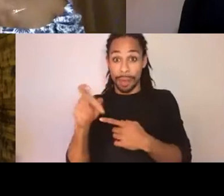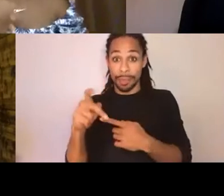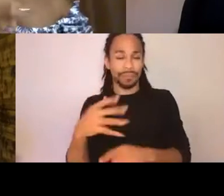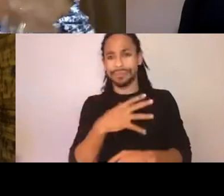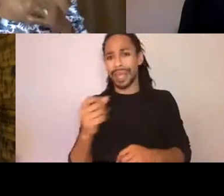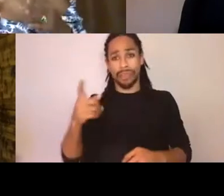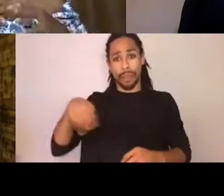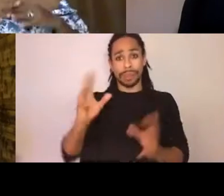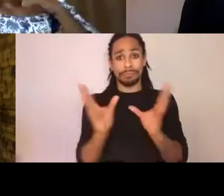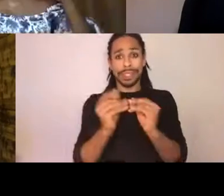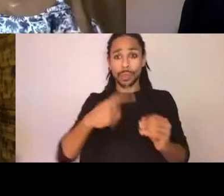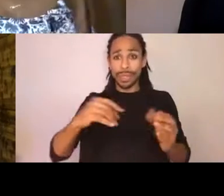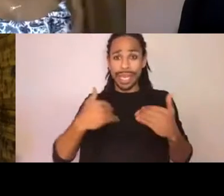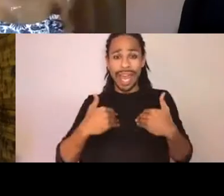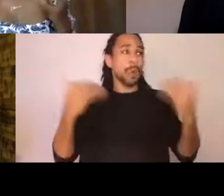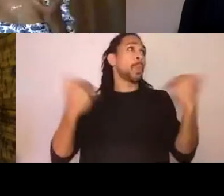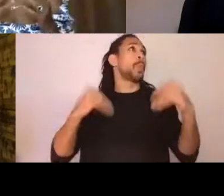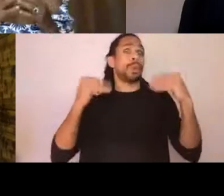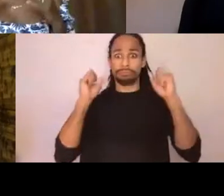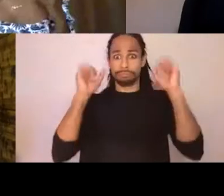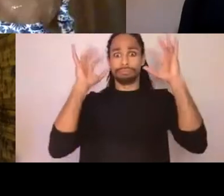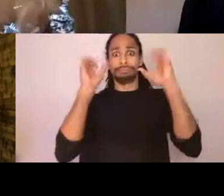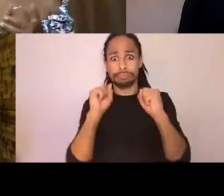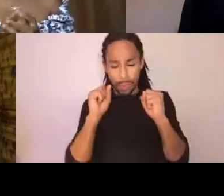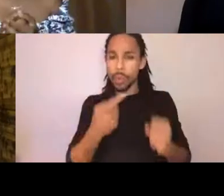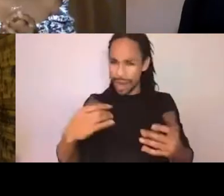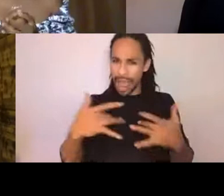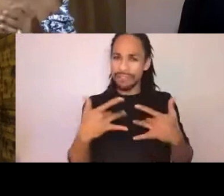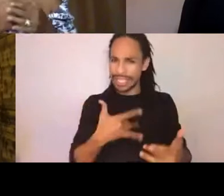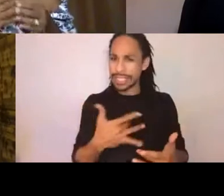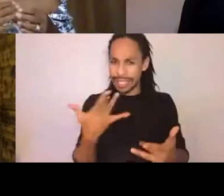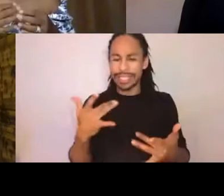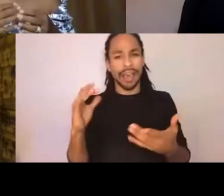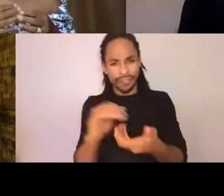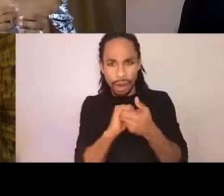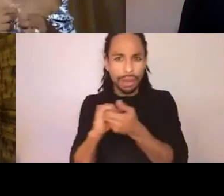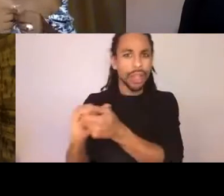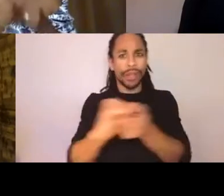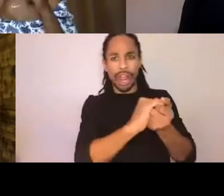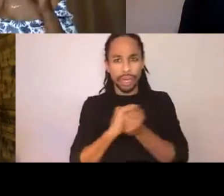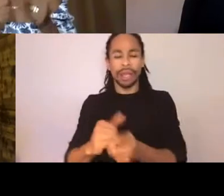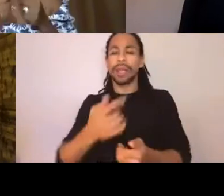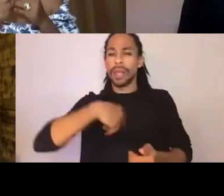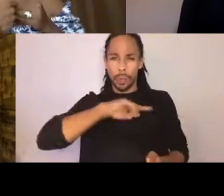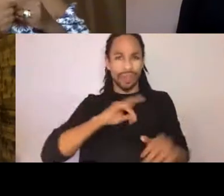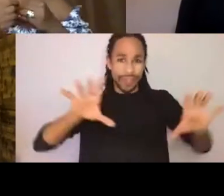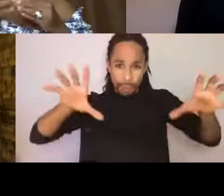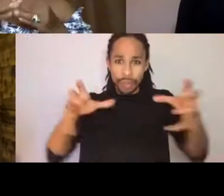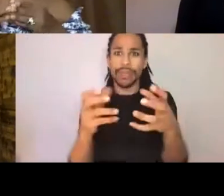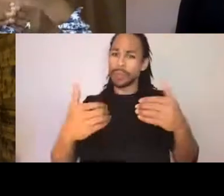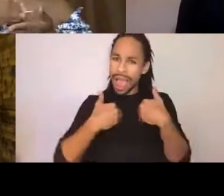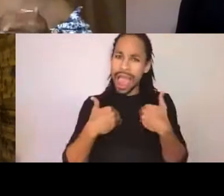incredible. They're incredible because there is a sense of solidarity. We have all come together to have a unified